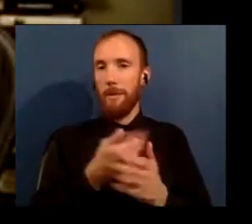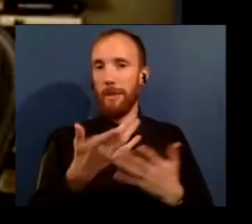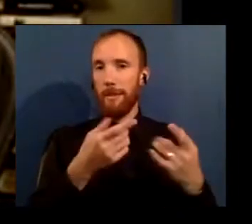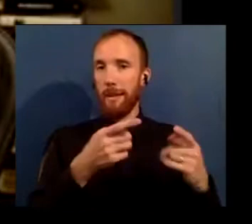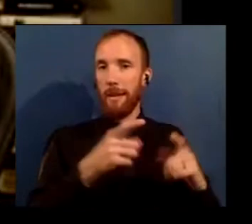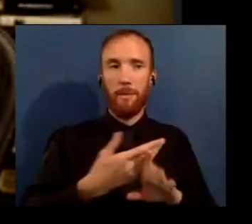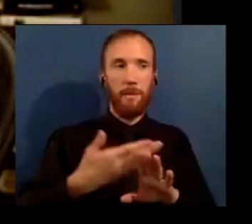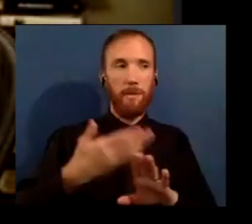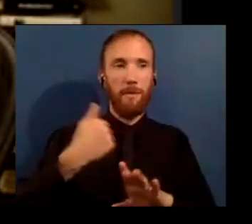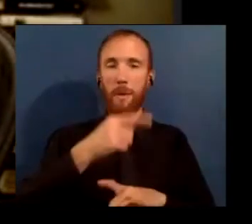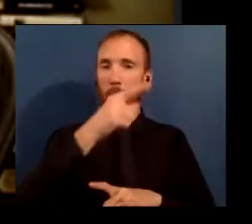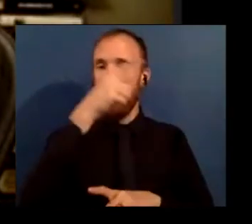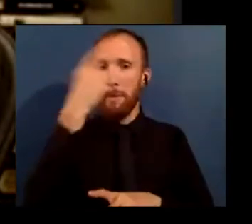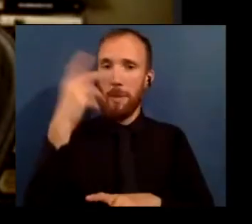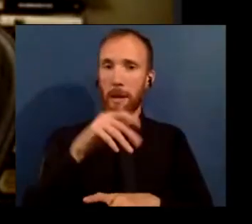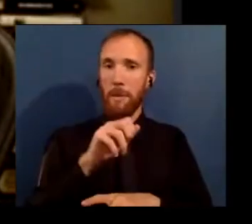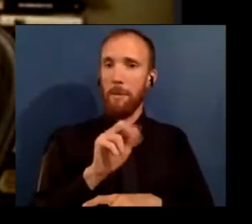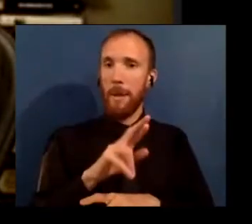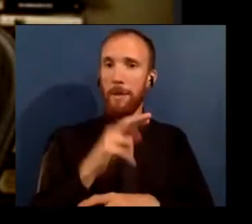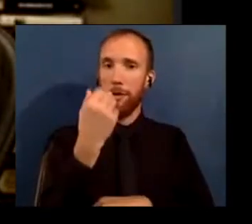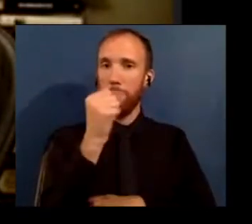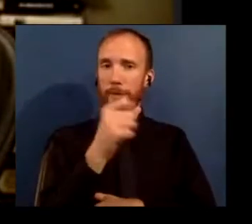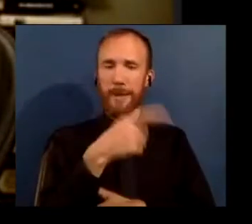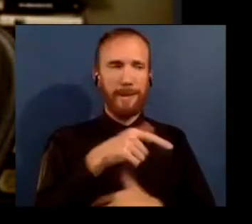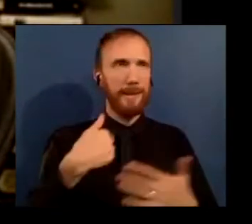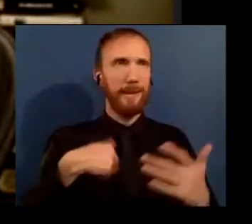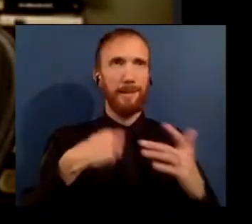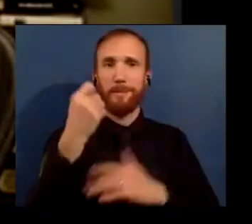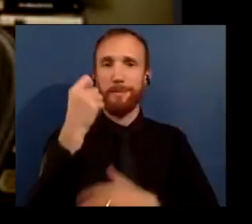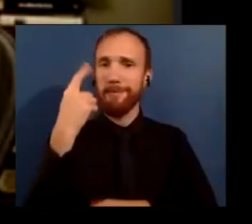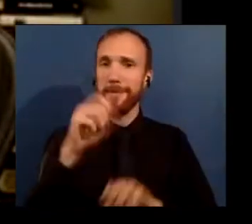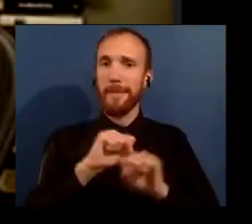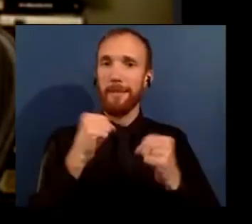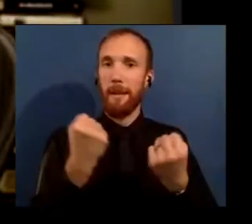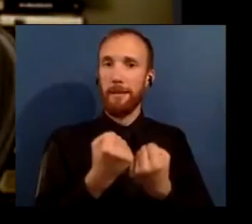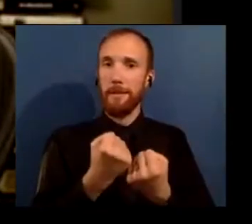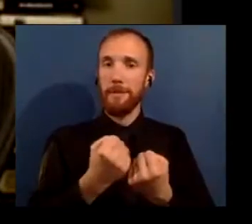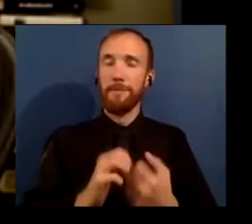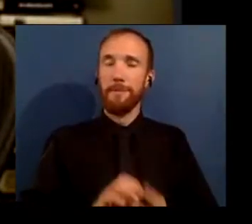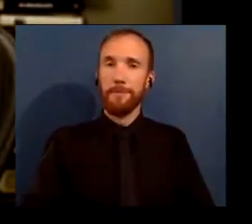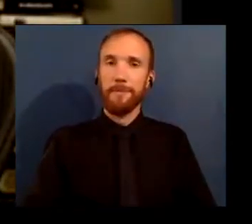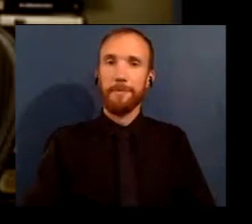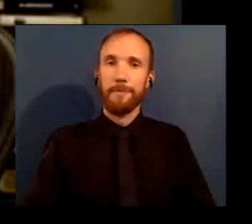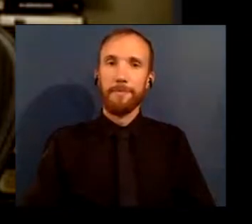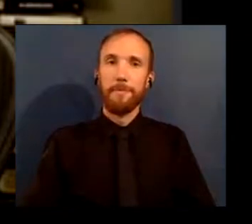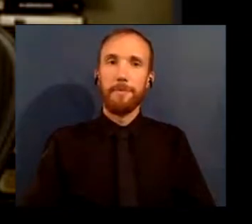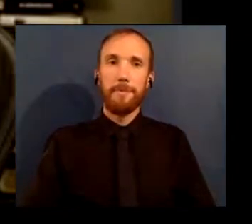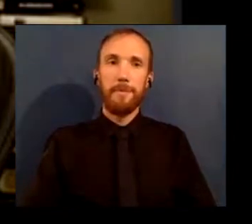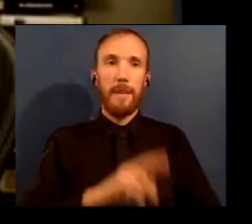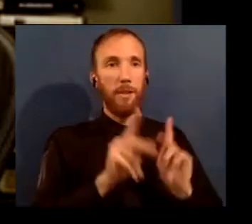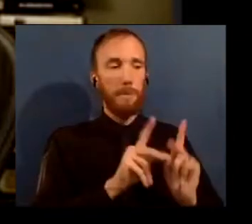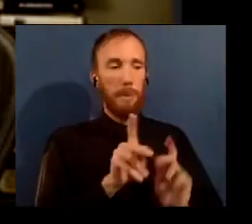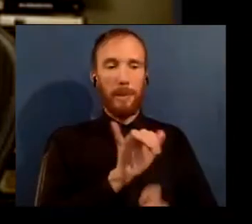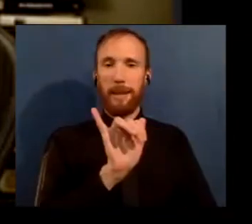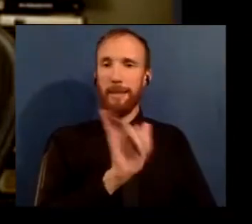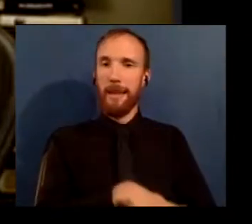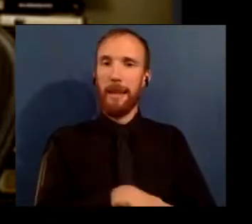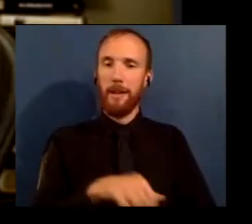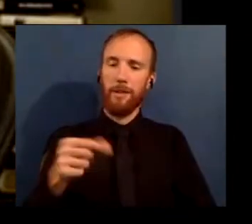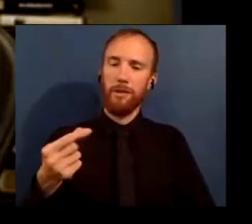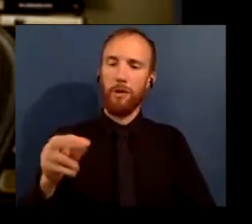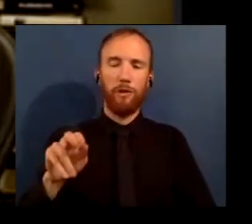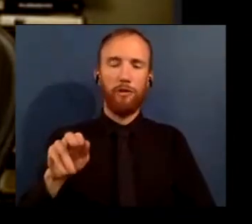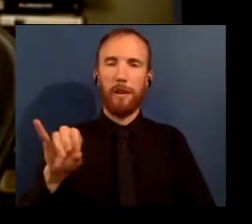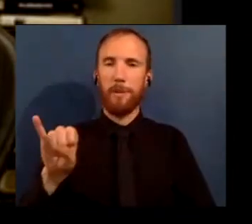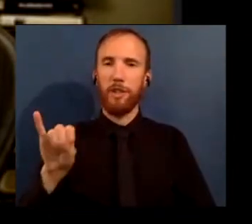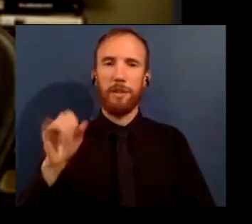a very good theory of society. And, you know, there are people like that. So Gramsci was not known. So I don't think